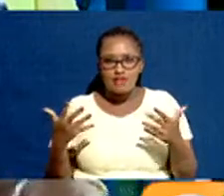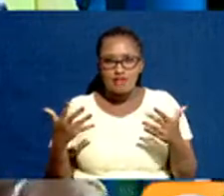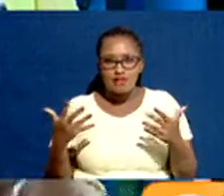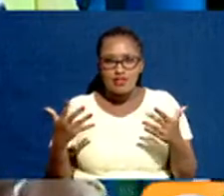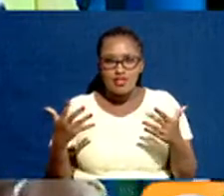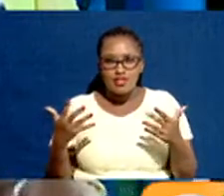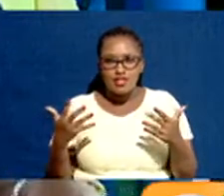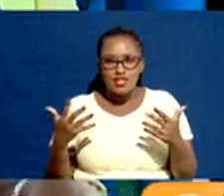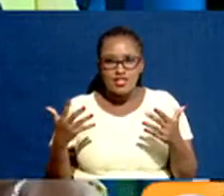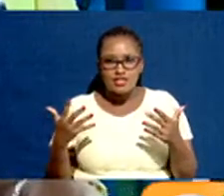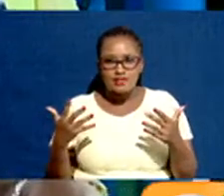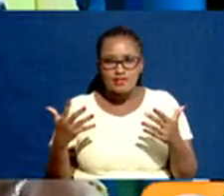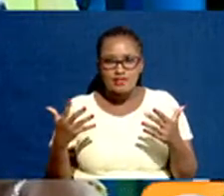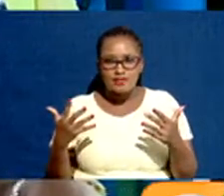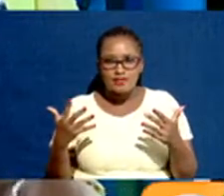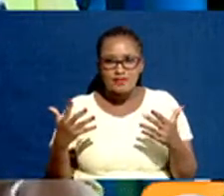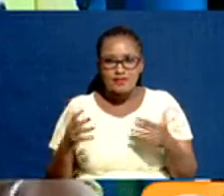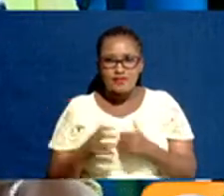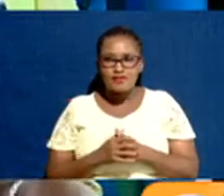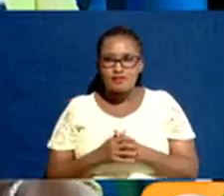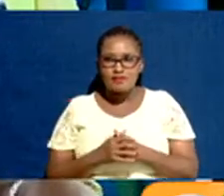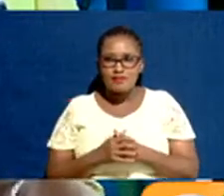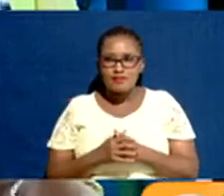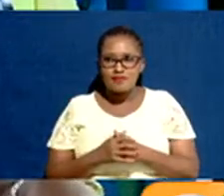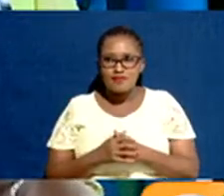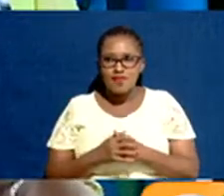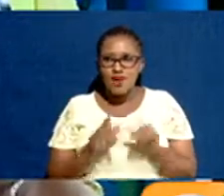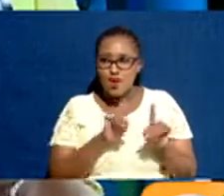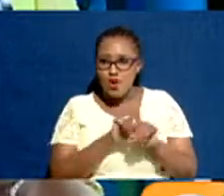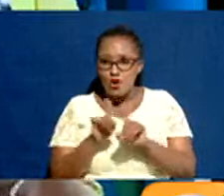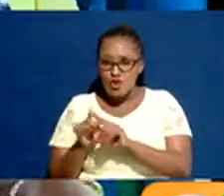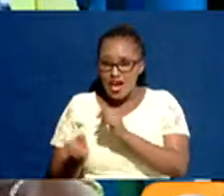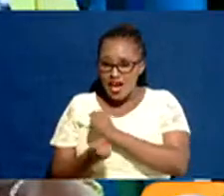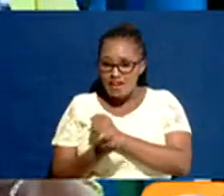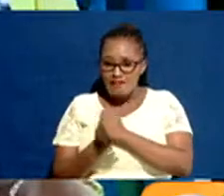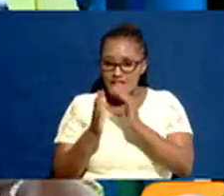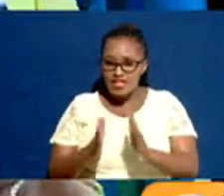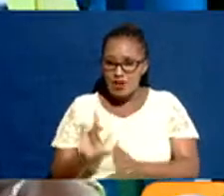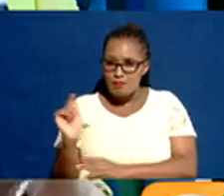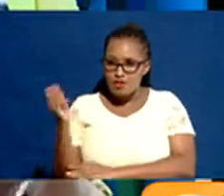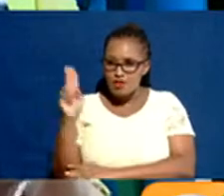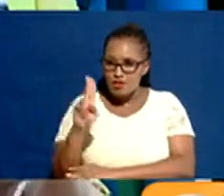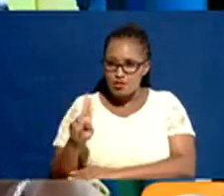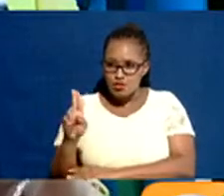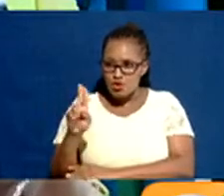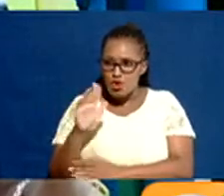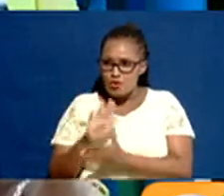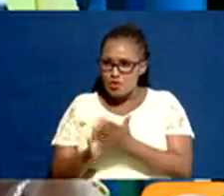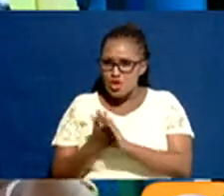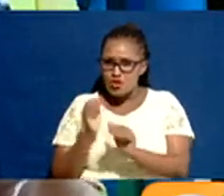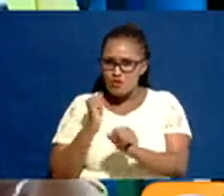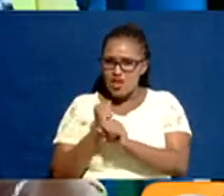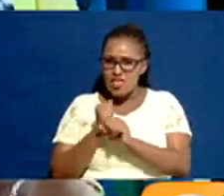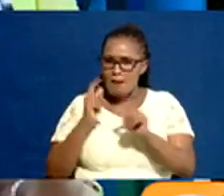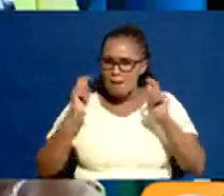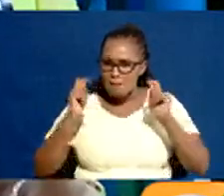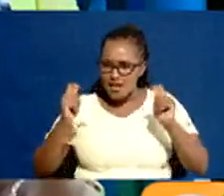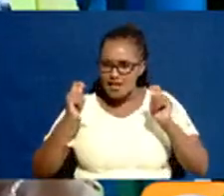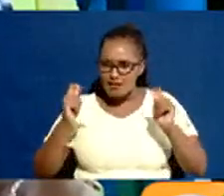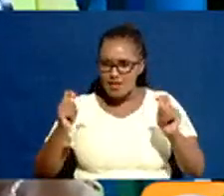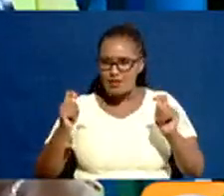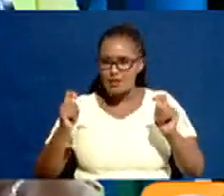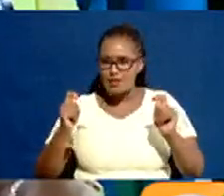he had an opportunity then as the advisor of President Uhuru Kenyatta without having to go to Maandamano. He was part of